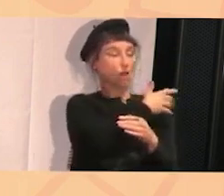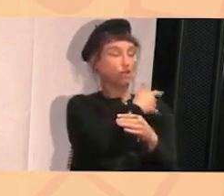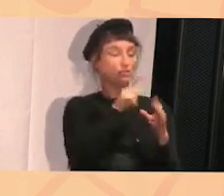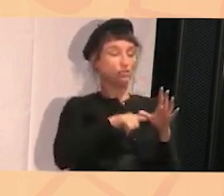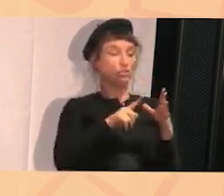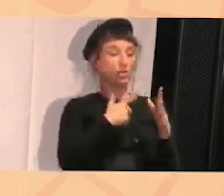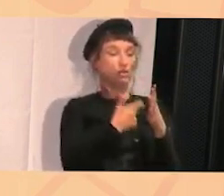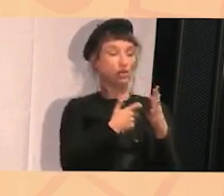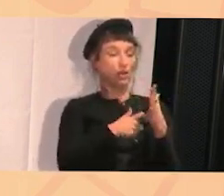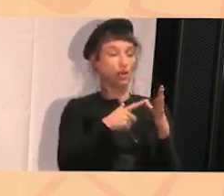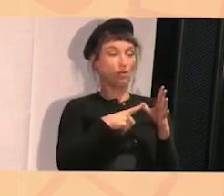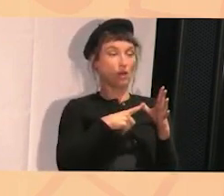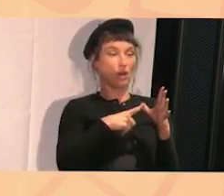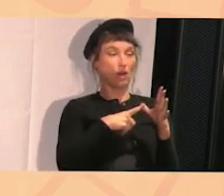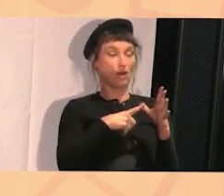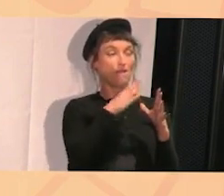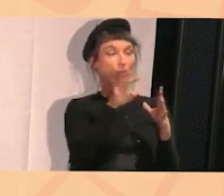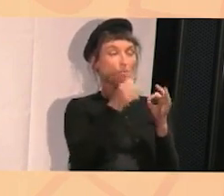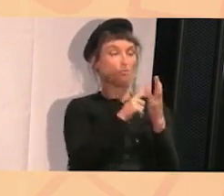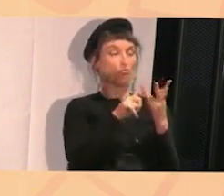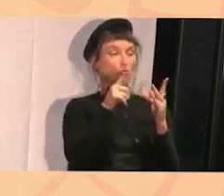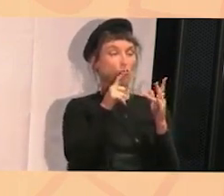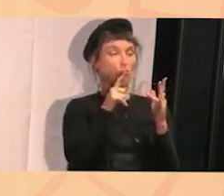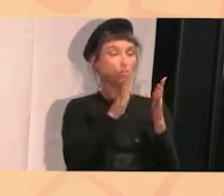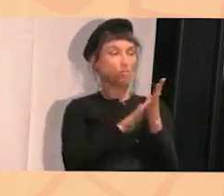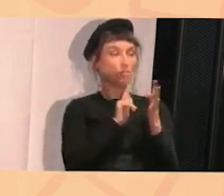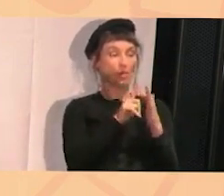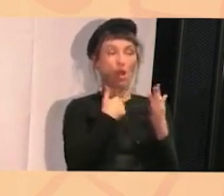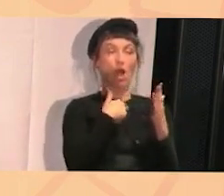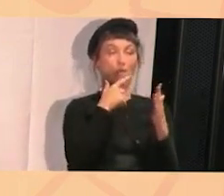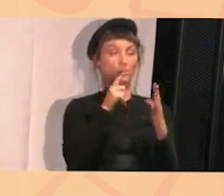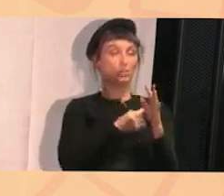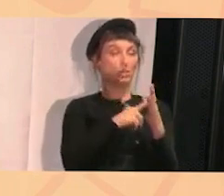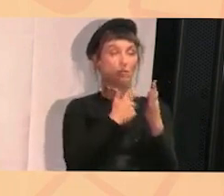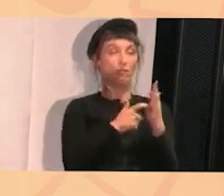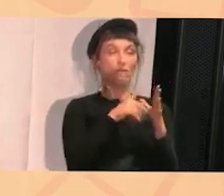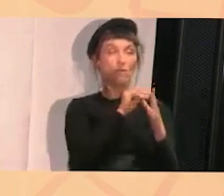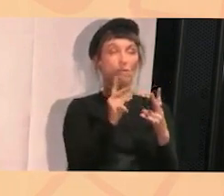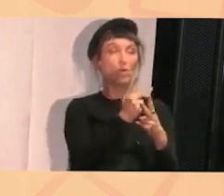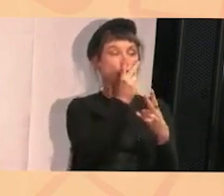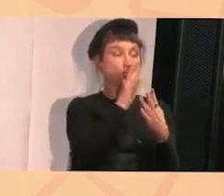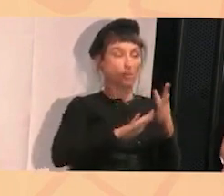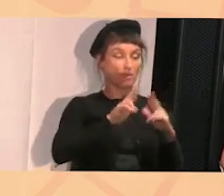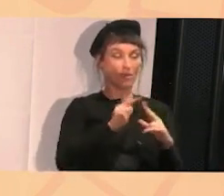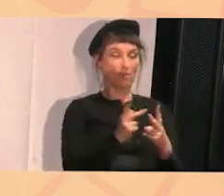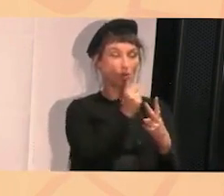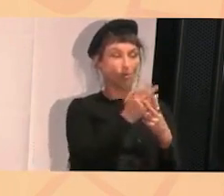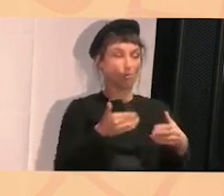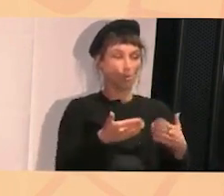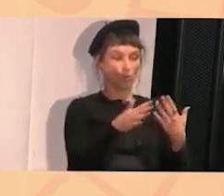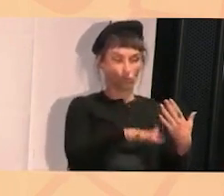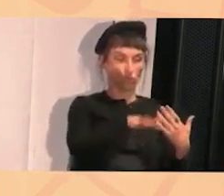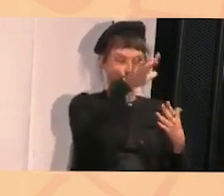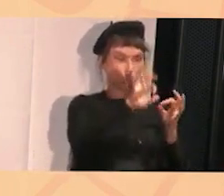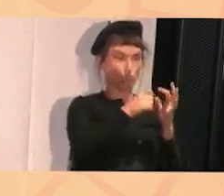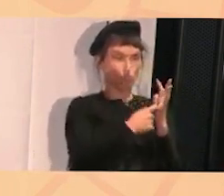from Broome, and I say Yawuru first because I'm Yawuru from both my mother and father. Born and bred and raised in Broome, and